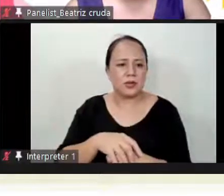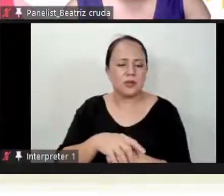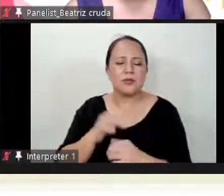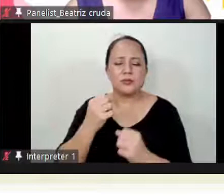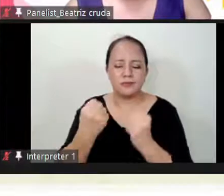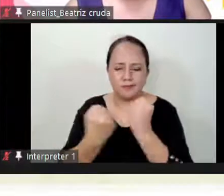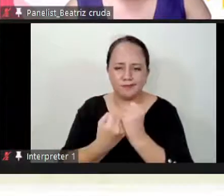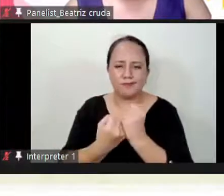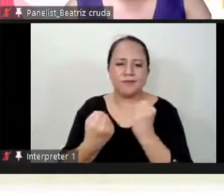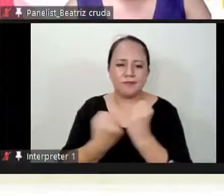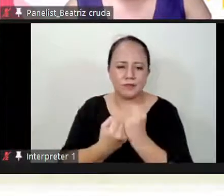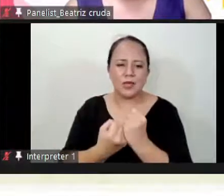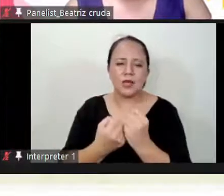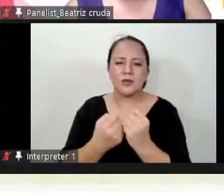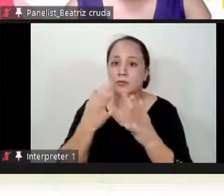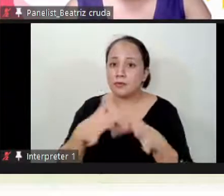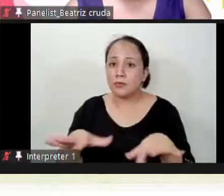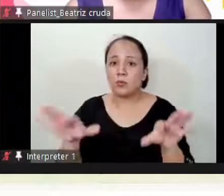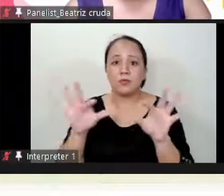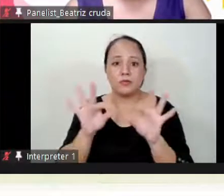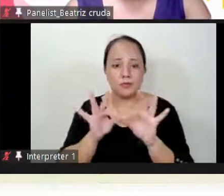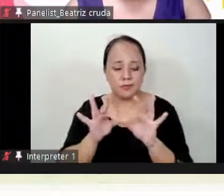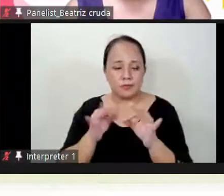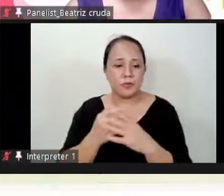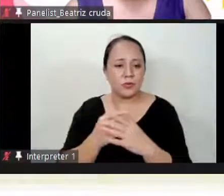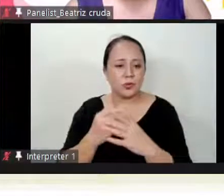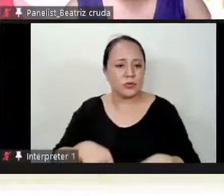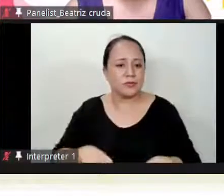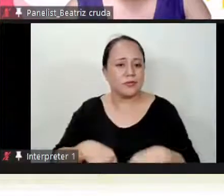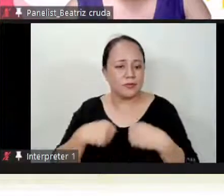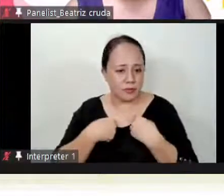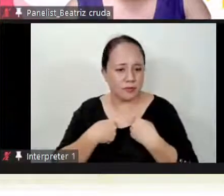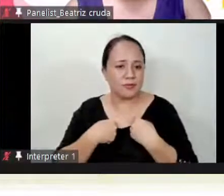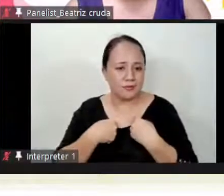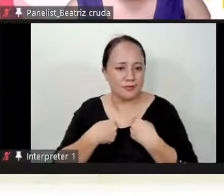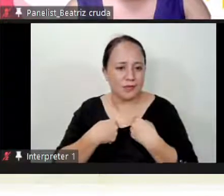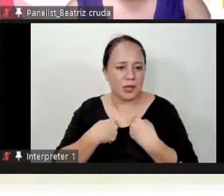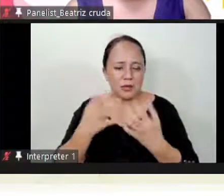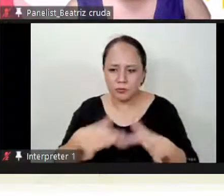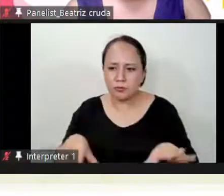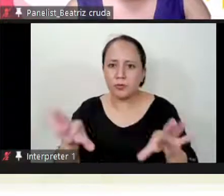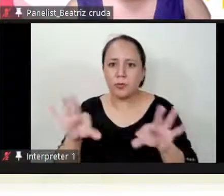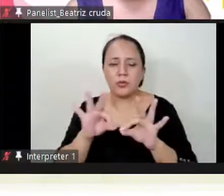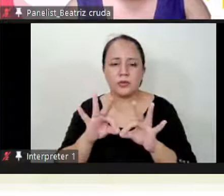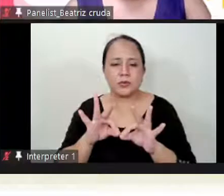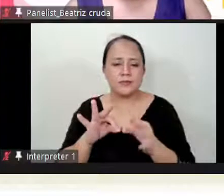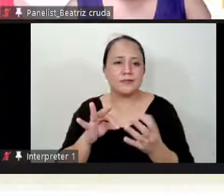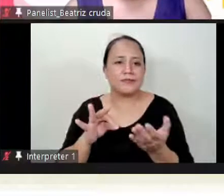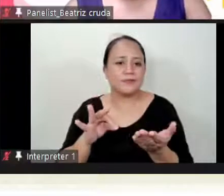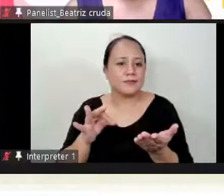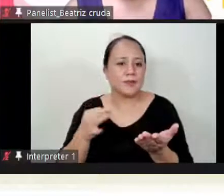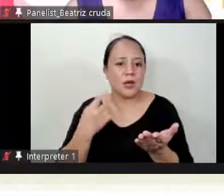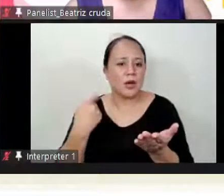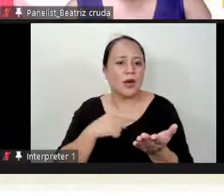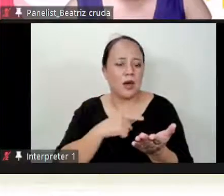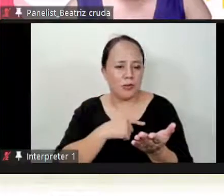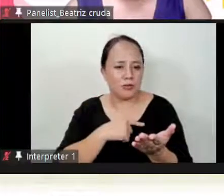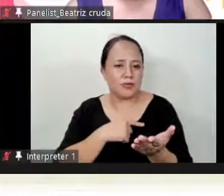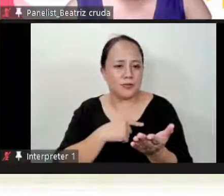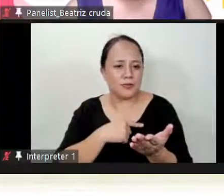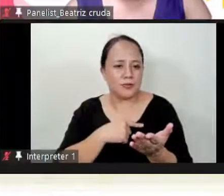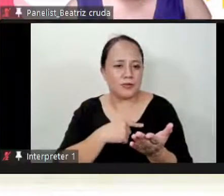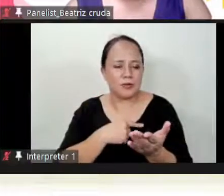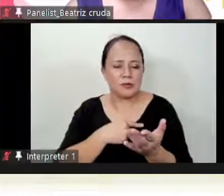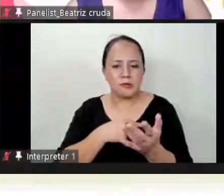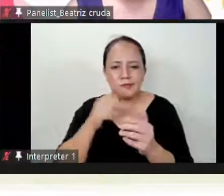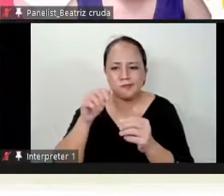support. This is very crucial to survivorship. This is very crucial for our